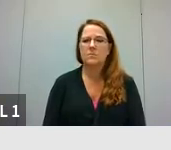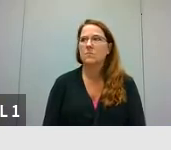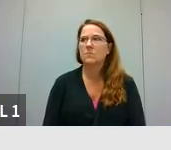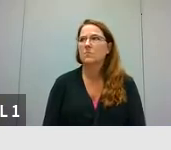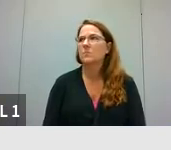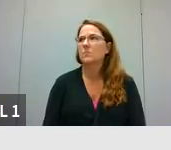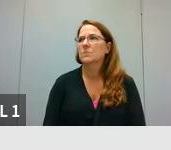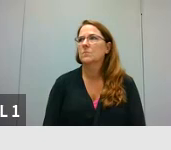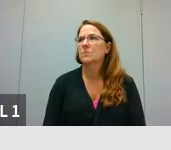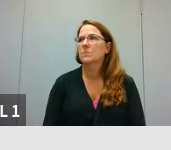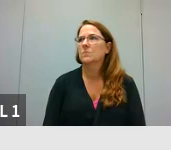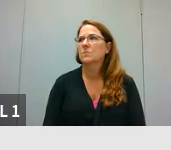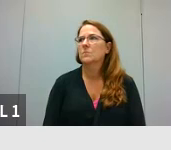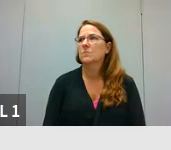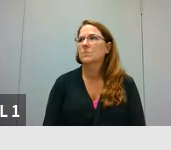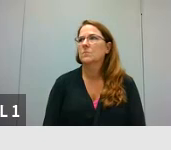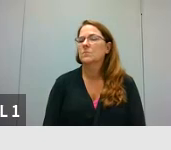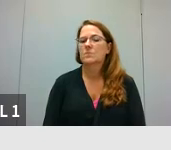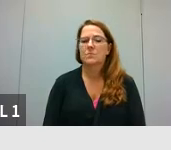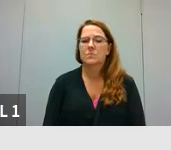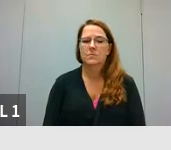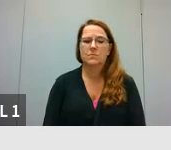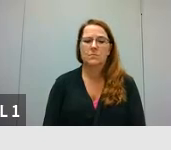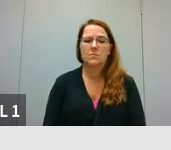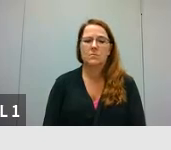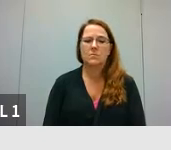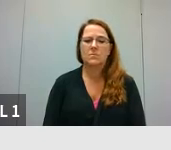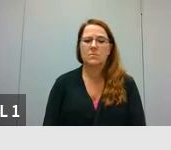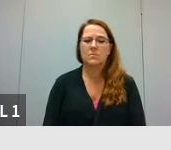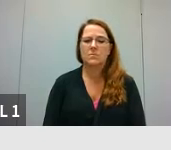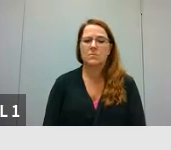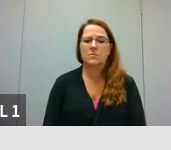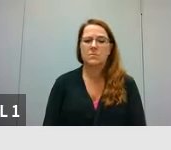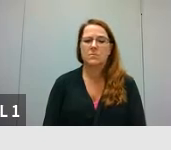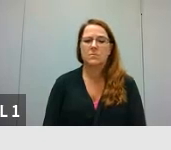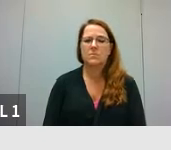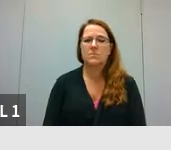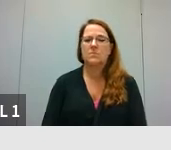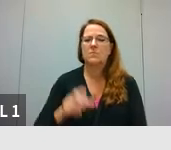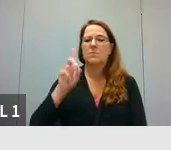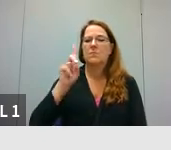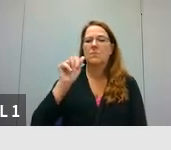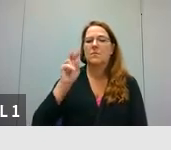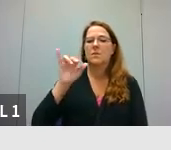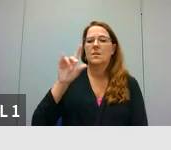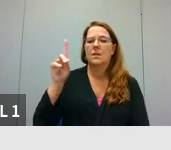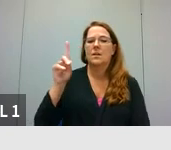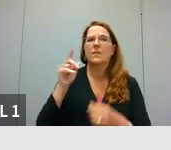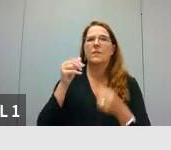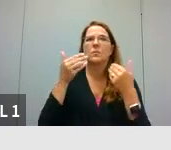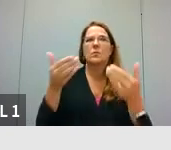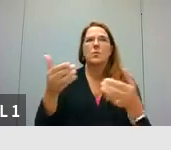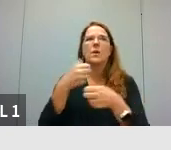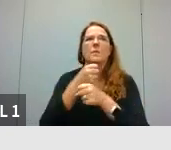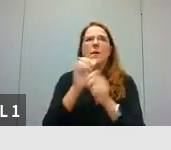Do you mean to be muted, David? Thank you. Yeah, we'll go ahead and make the